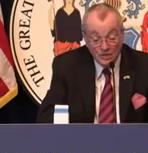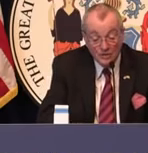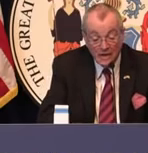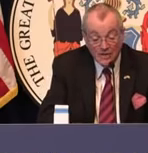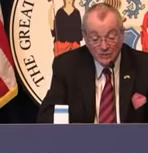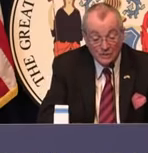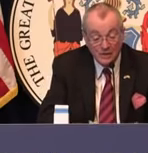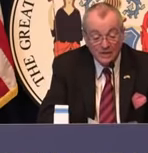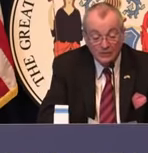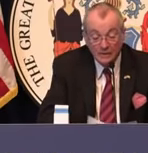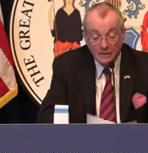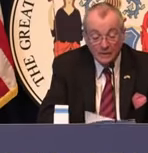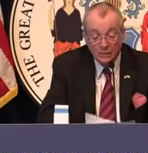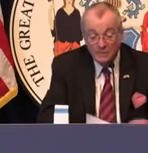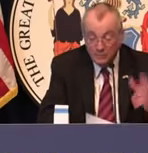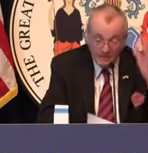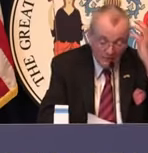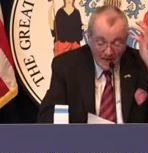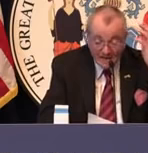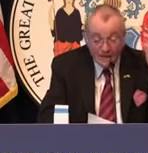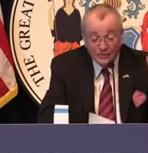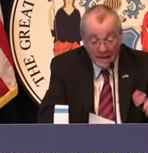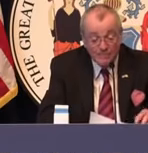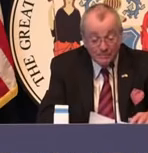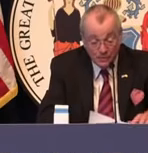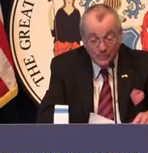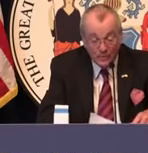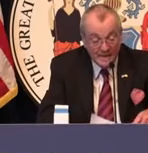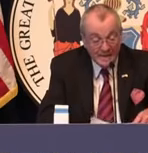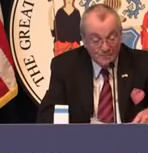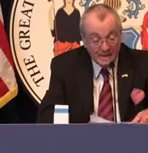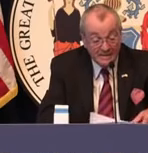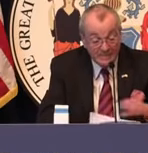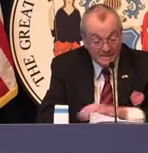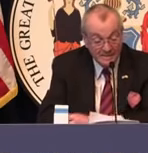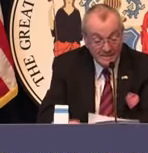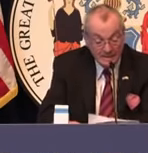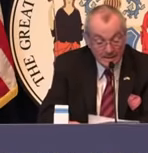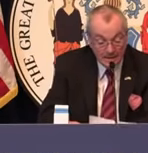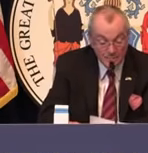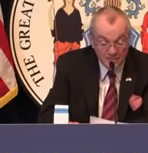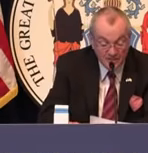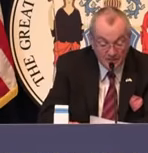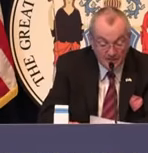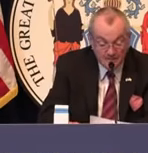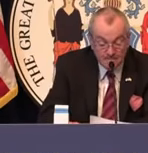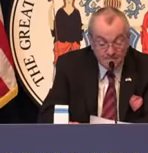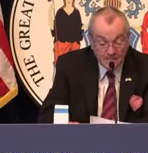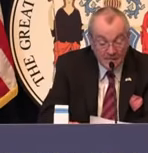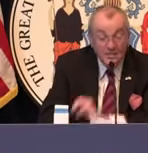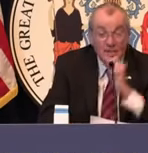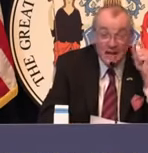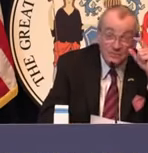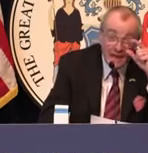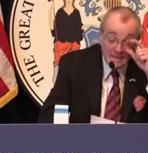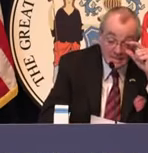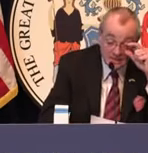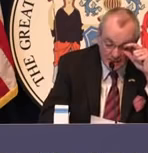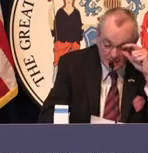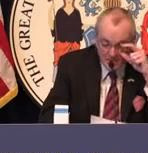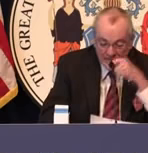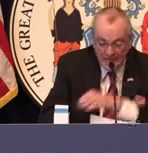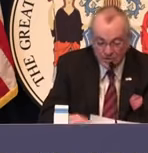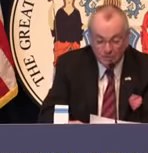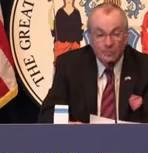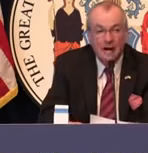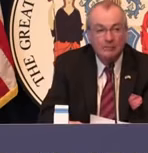more centralized response when, please God, it doesn't happen, but when the next pandemic comes. The sad fact is